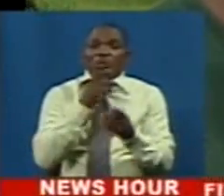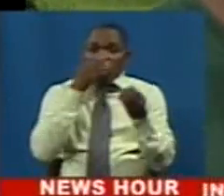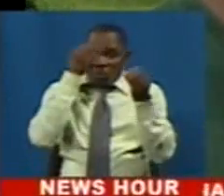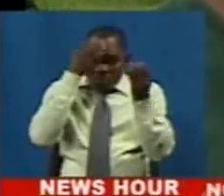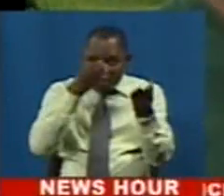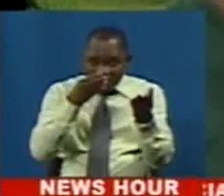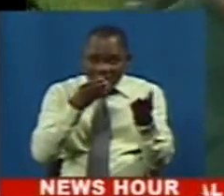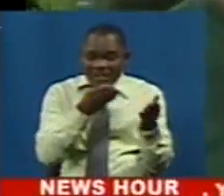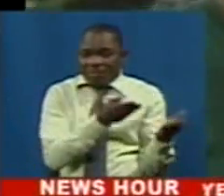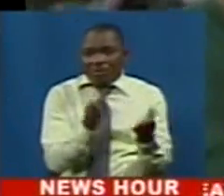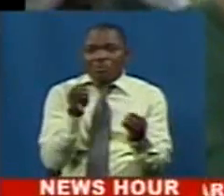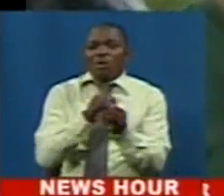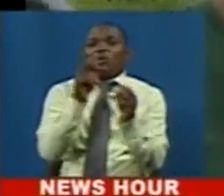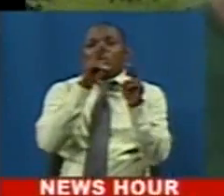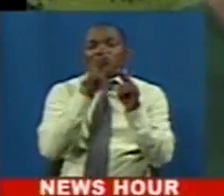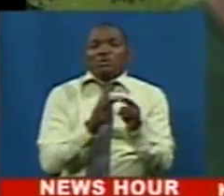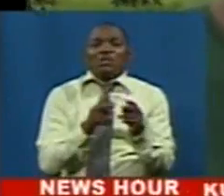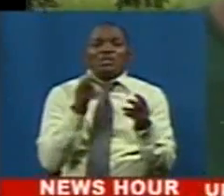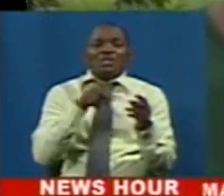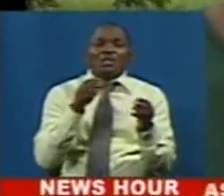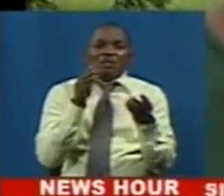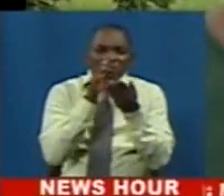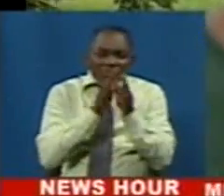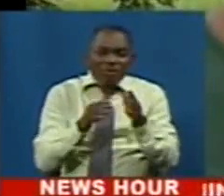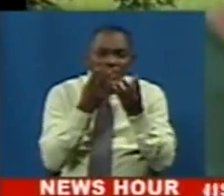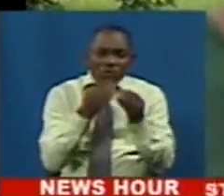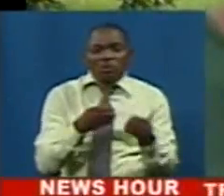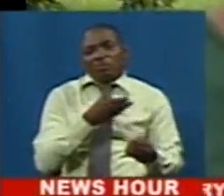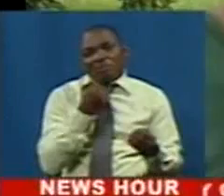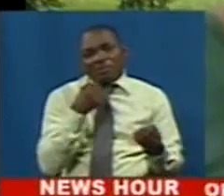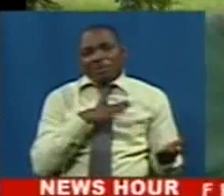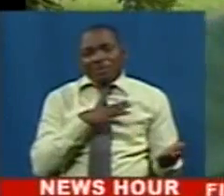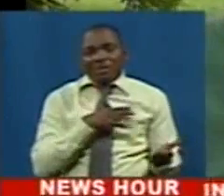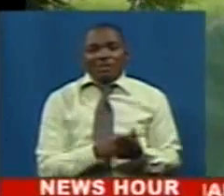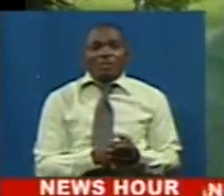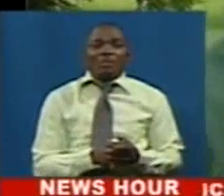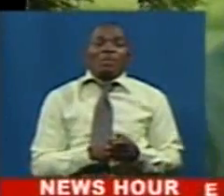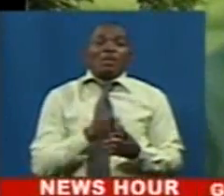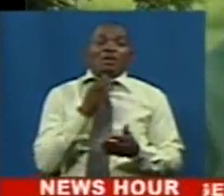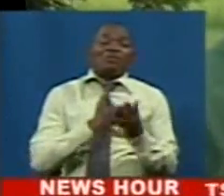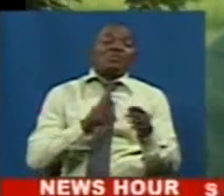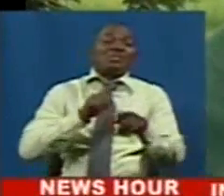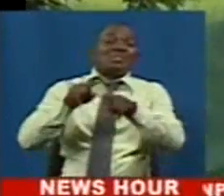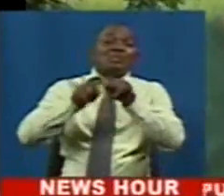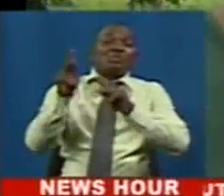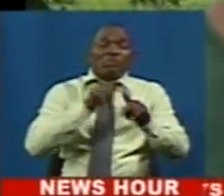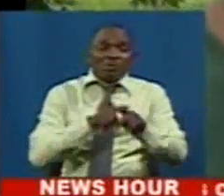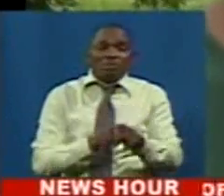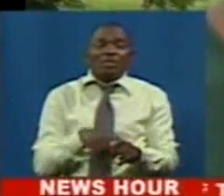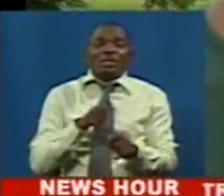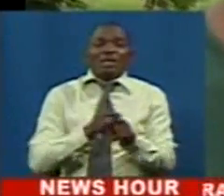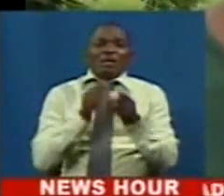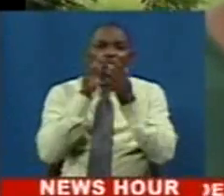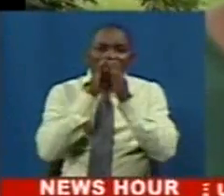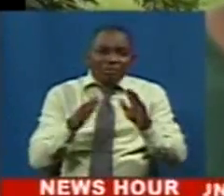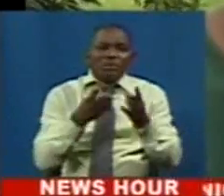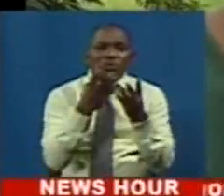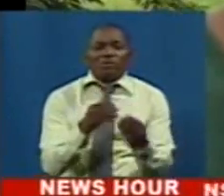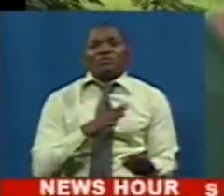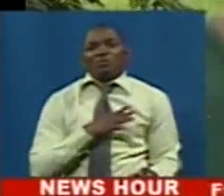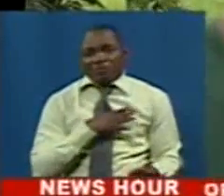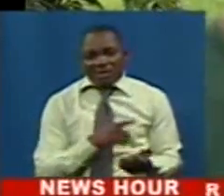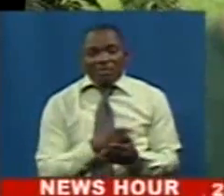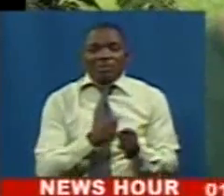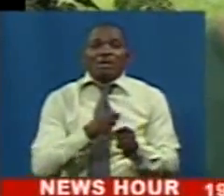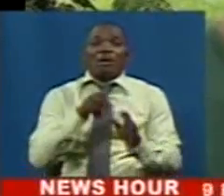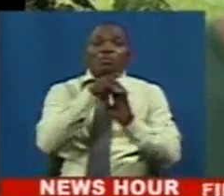has produced a lot more results, a lot of peaceful resolutions over the past years. You can talk about from Mahatma Gandhi to Martin Luther King using civil disobedience to